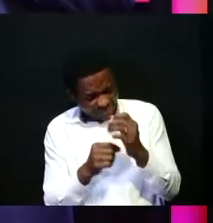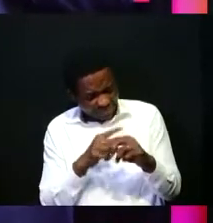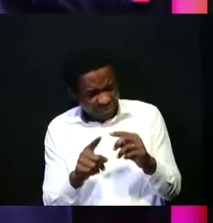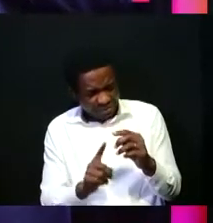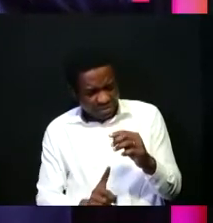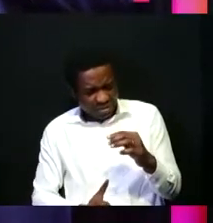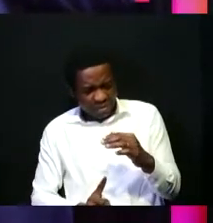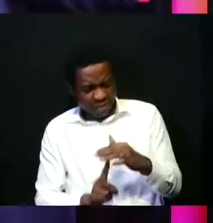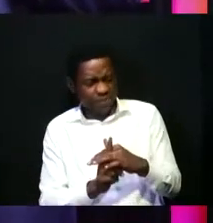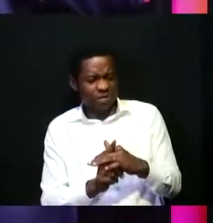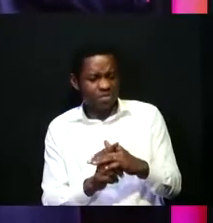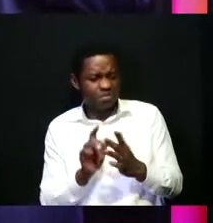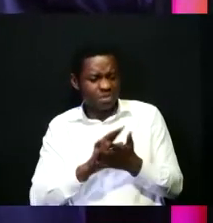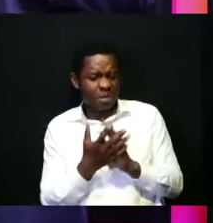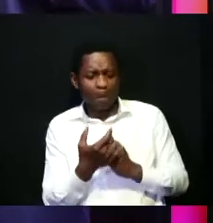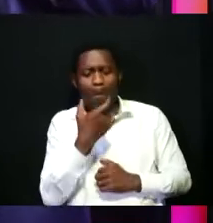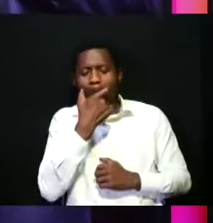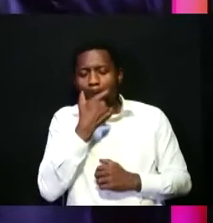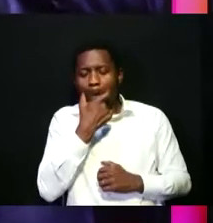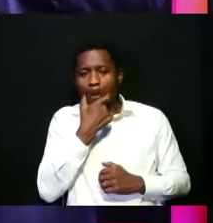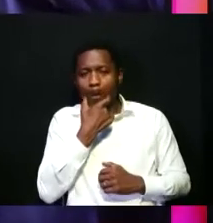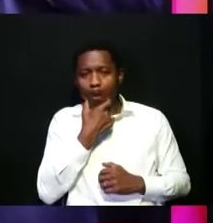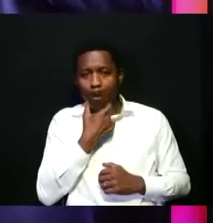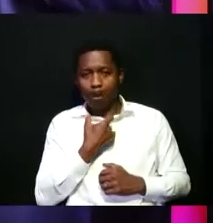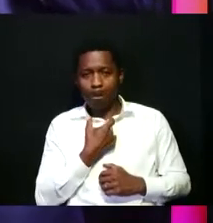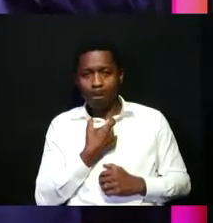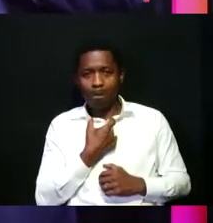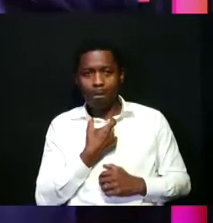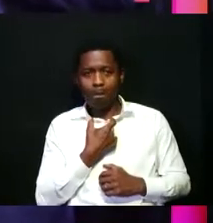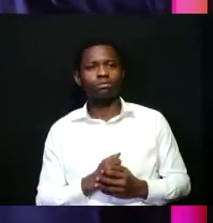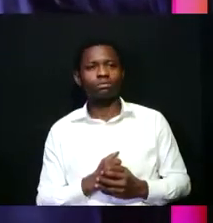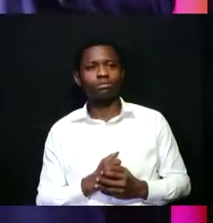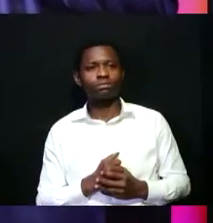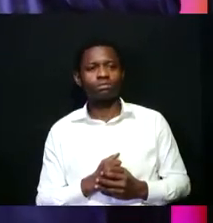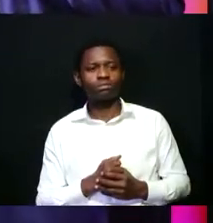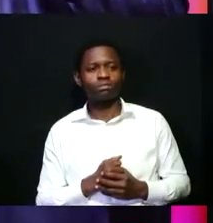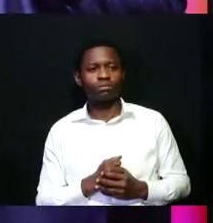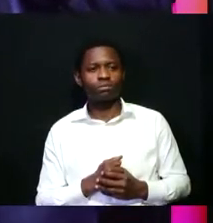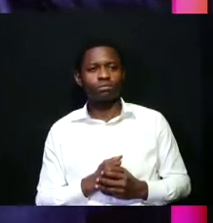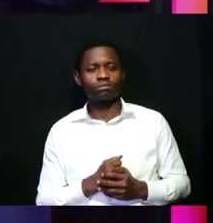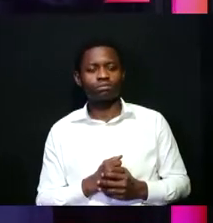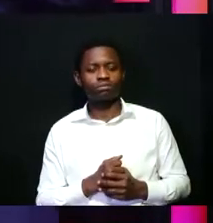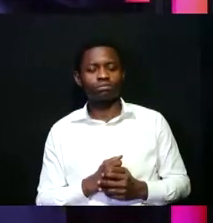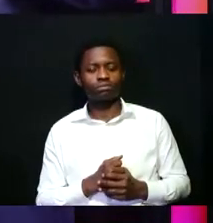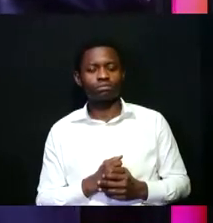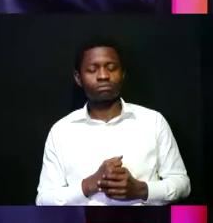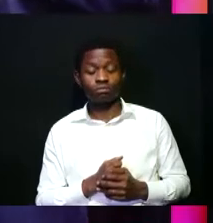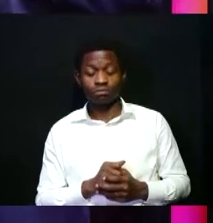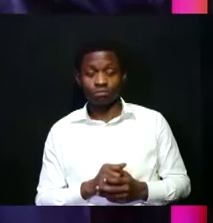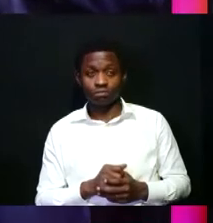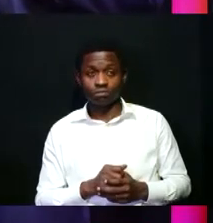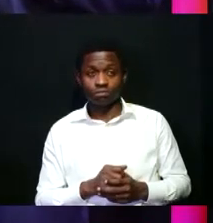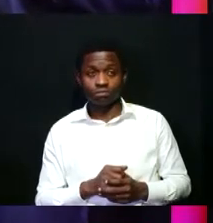ye hununa na ni numpa anka won hununumpo edede. Their flesh